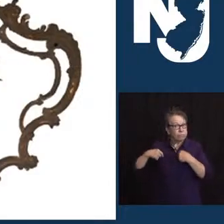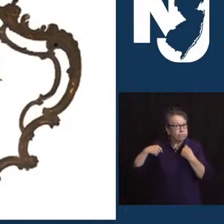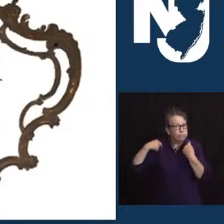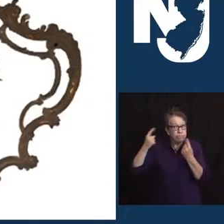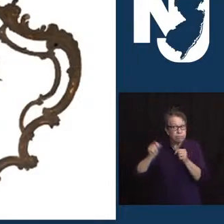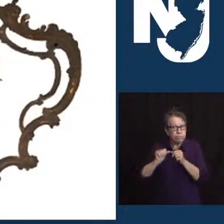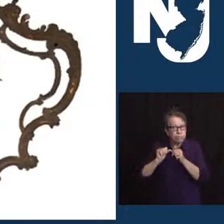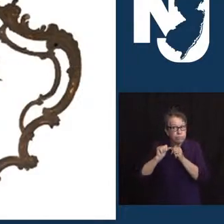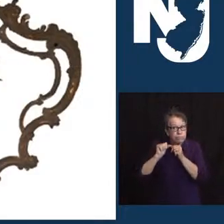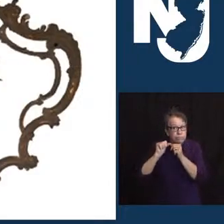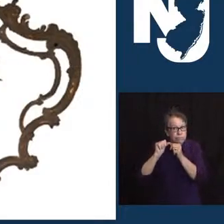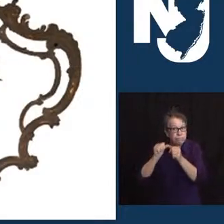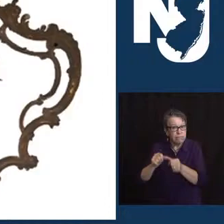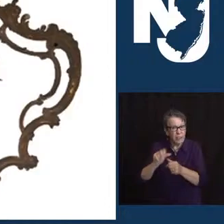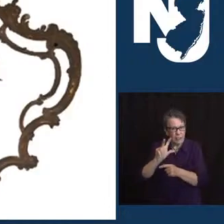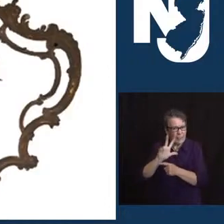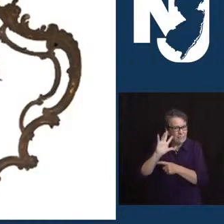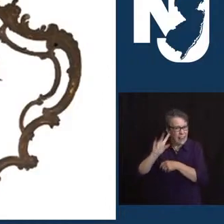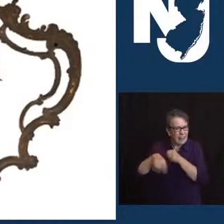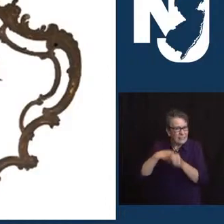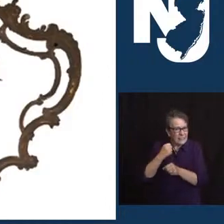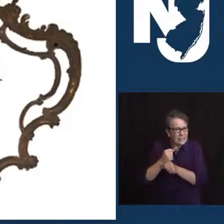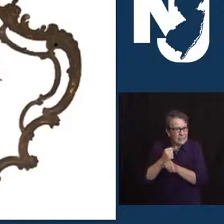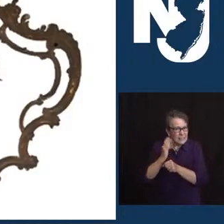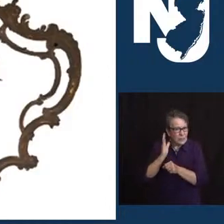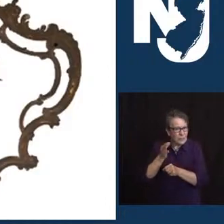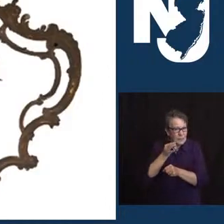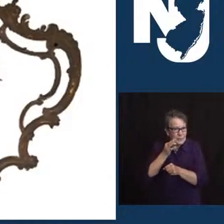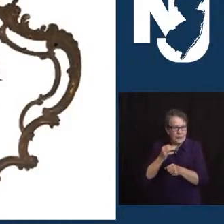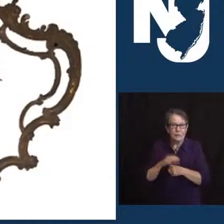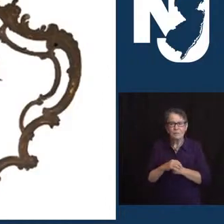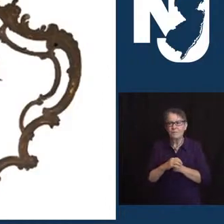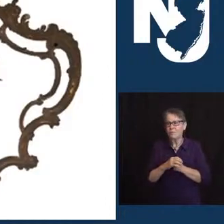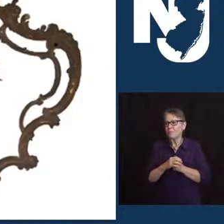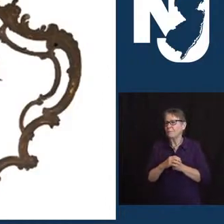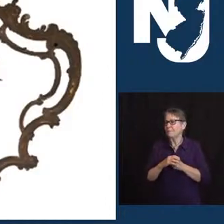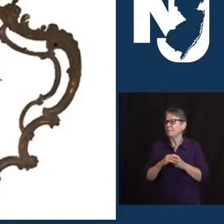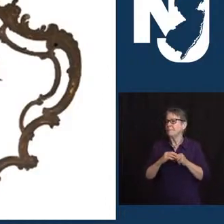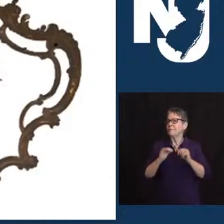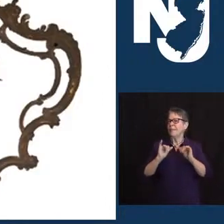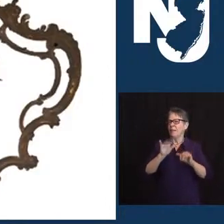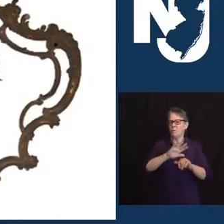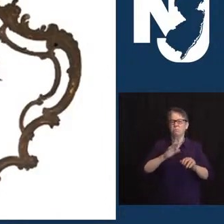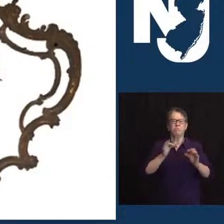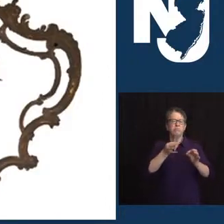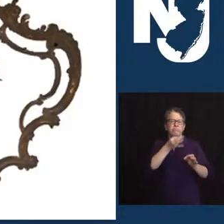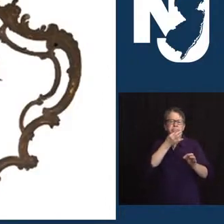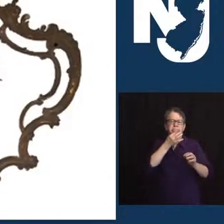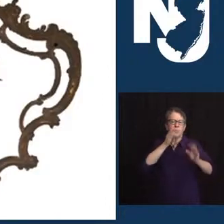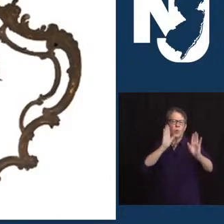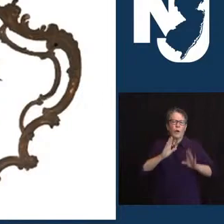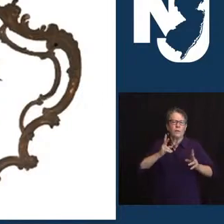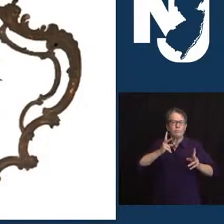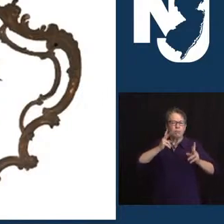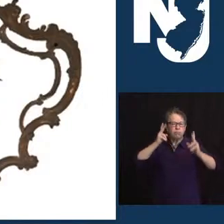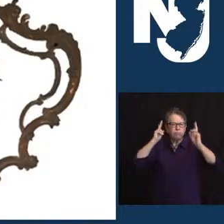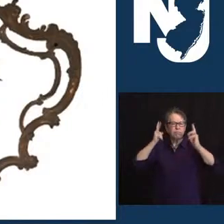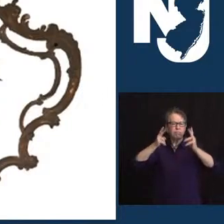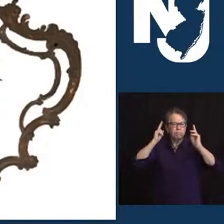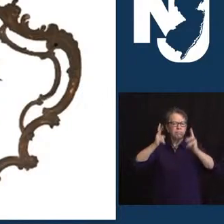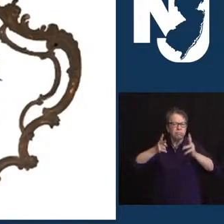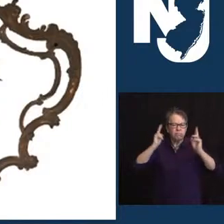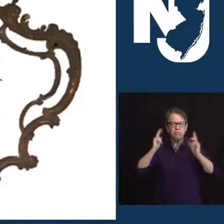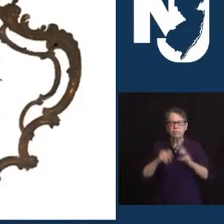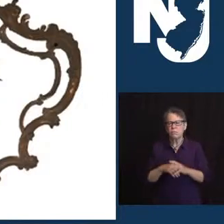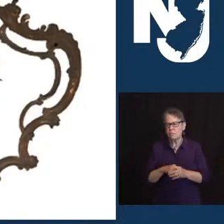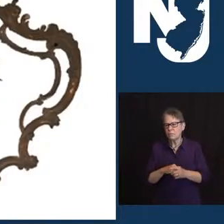business. Through their leadership and business acumen, Gerber Salon has become a nationally renowned salon, and Lorraine and her